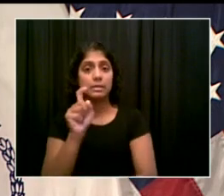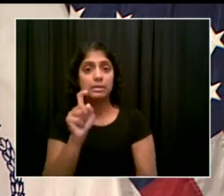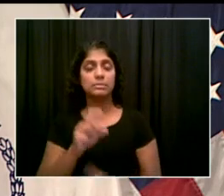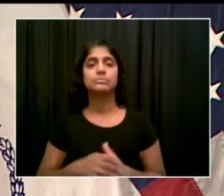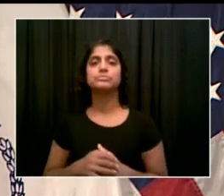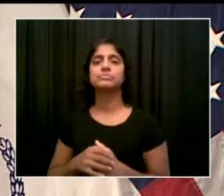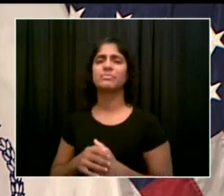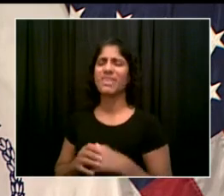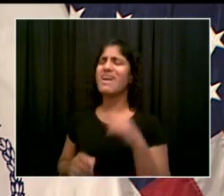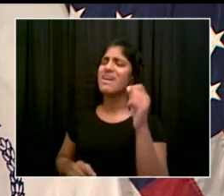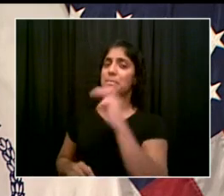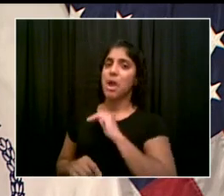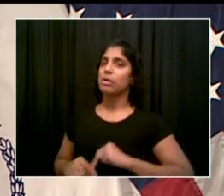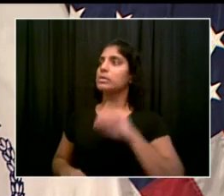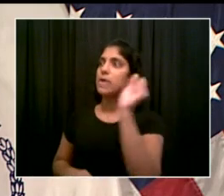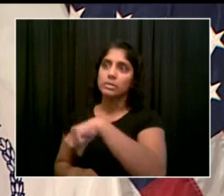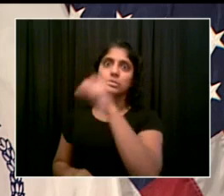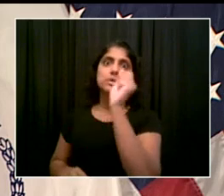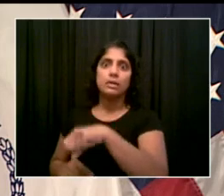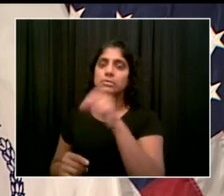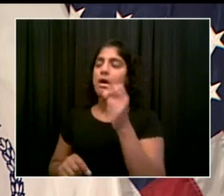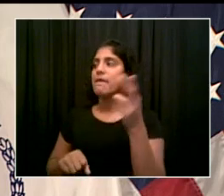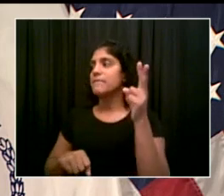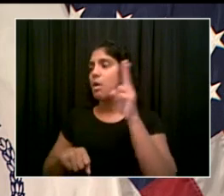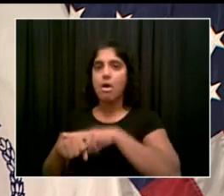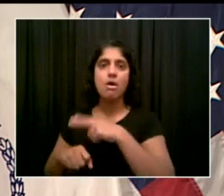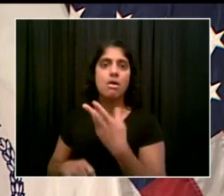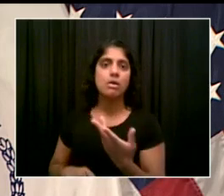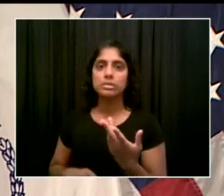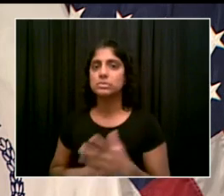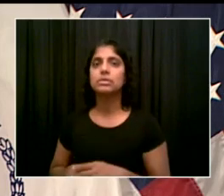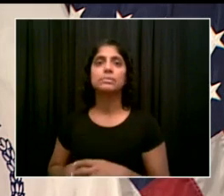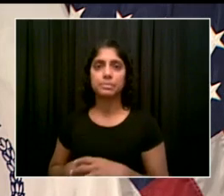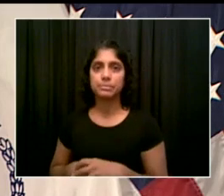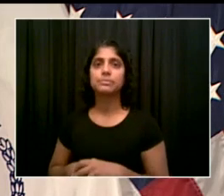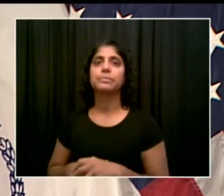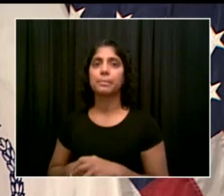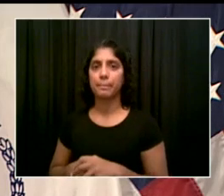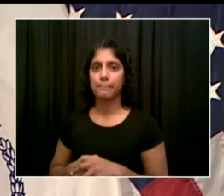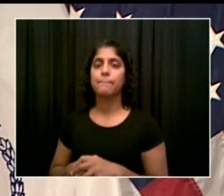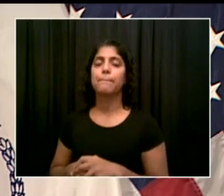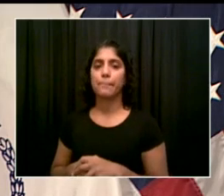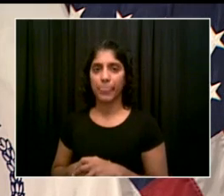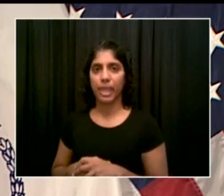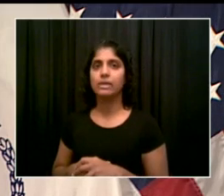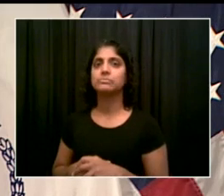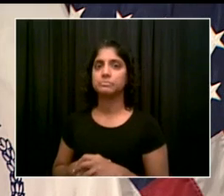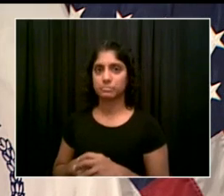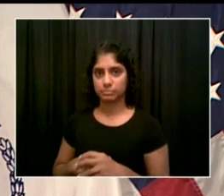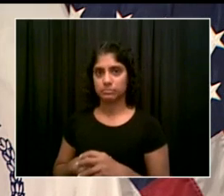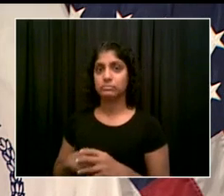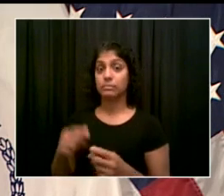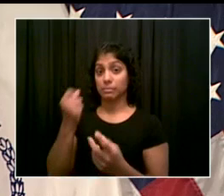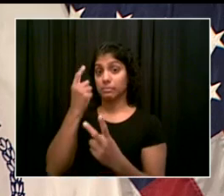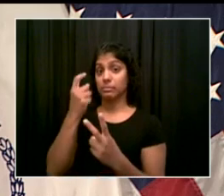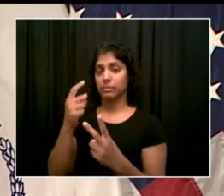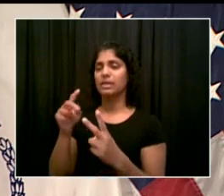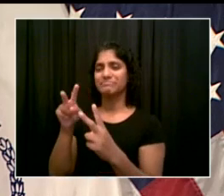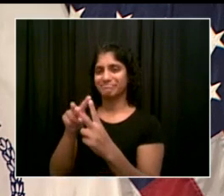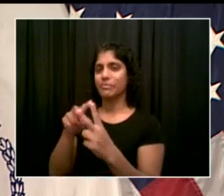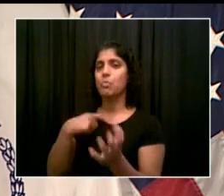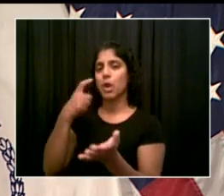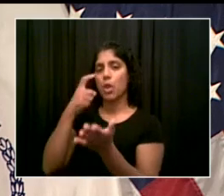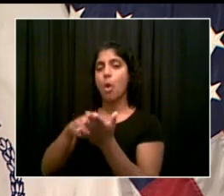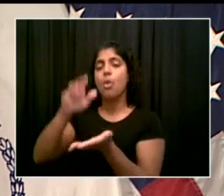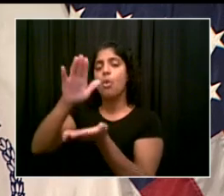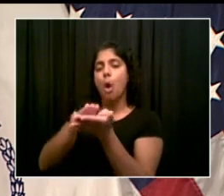The hesitancy levels and distrust levels at the very beginning of the vaccination effort were staggering. The